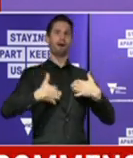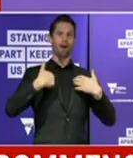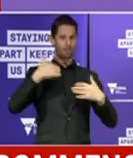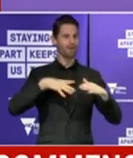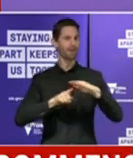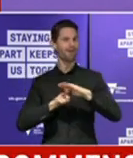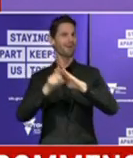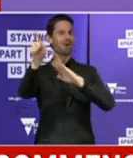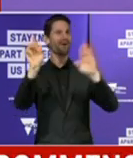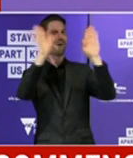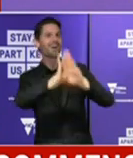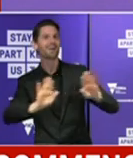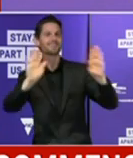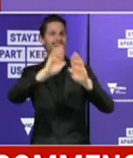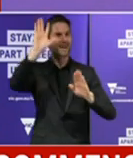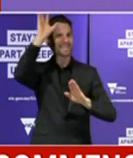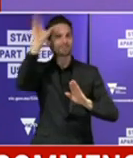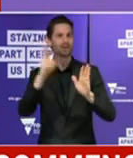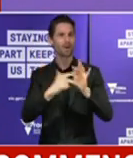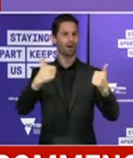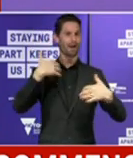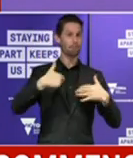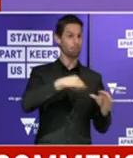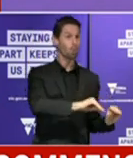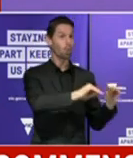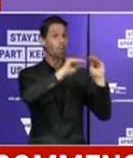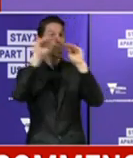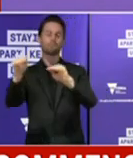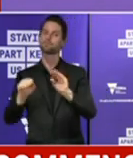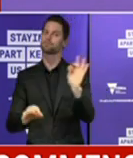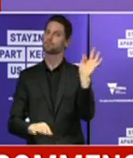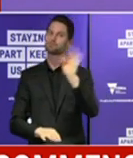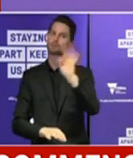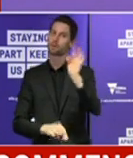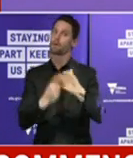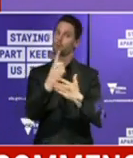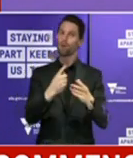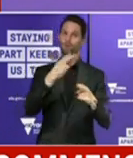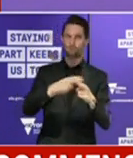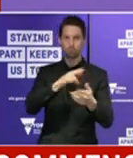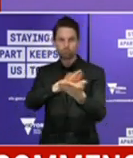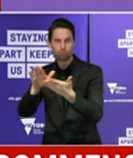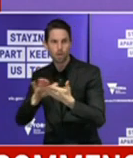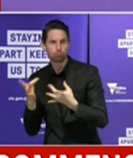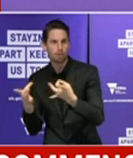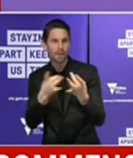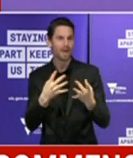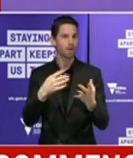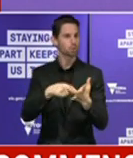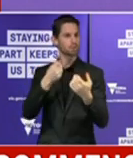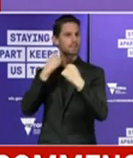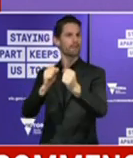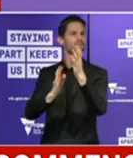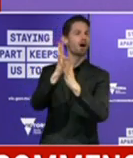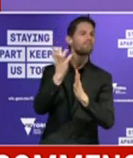regional Victoria and essentially move into regional Victoria without due reason. It is where you have a fire prevention